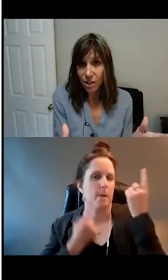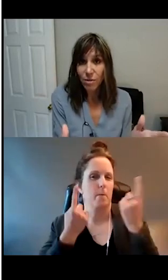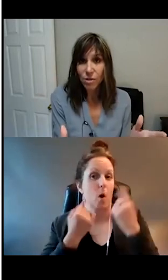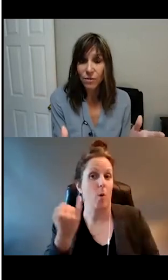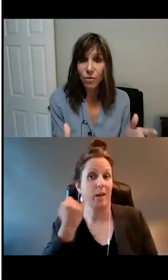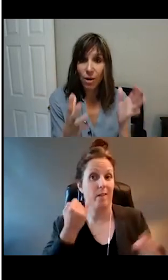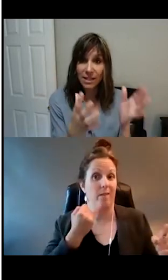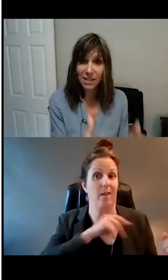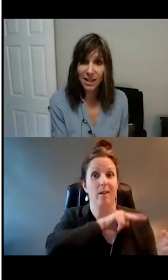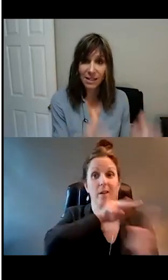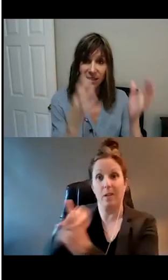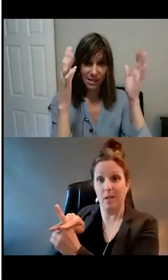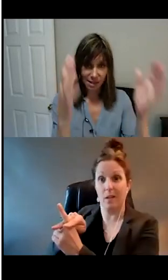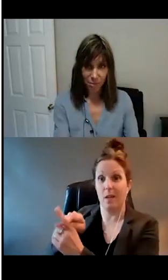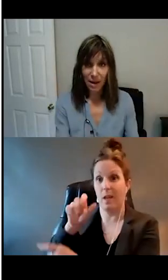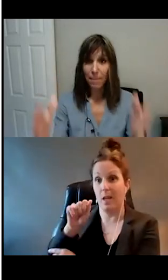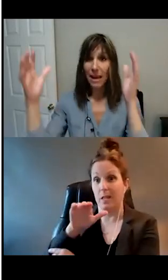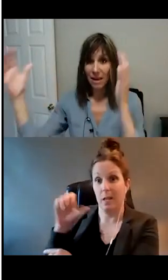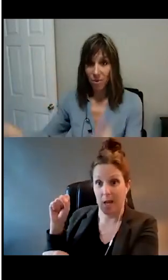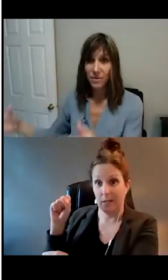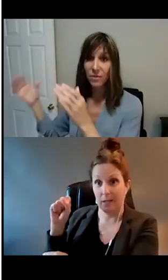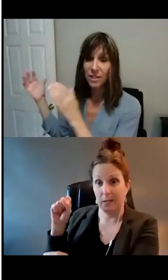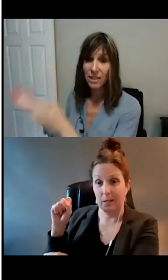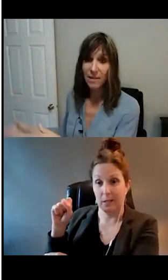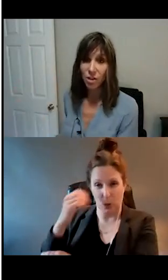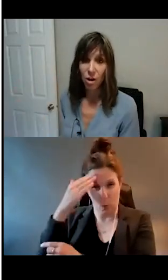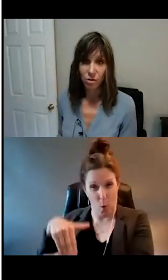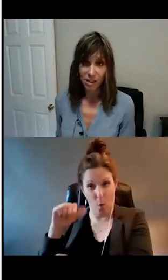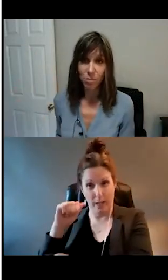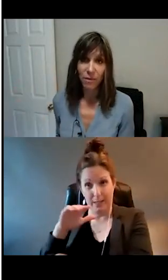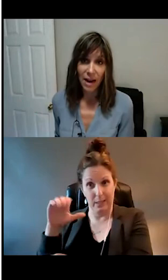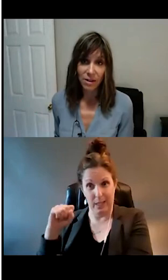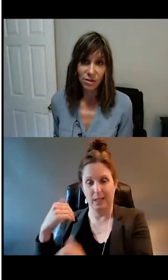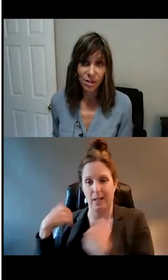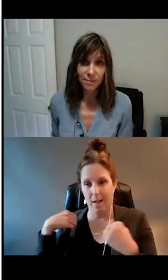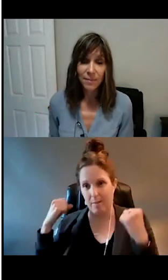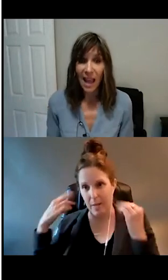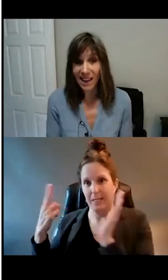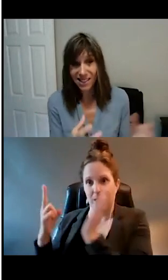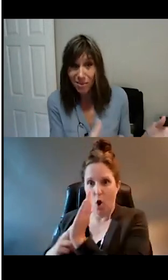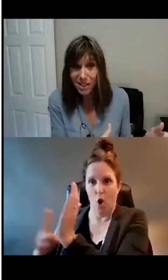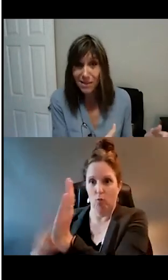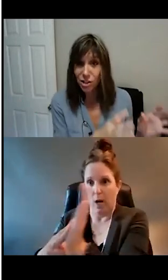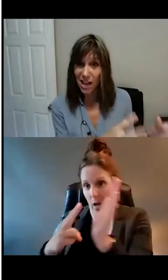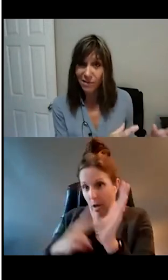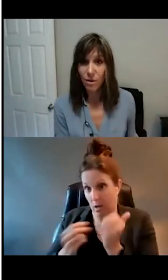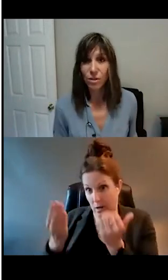ACCS, which I think most of you know, ACCS is implemented by a number of different DMH contracted providers and some DMH staff. There are